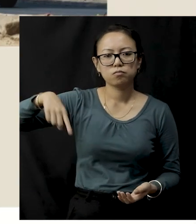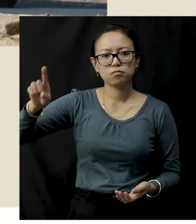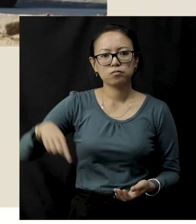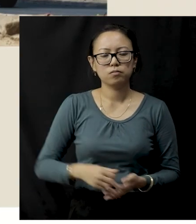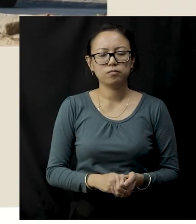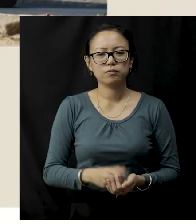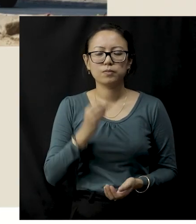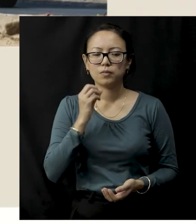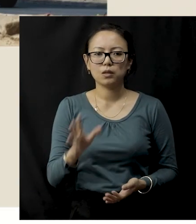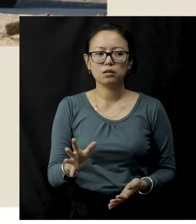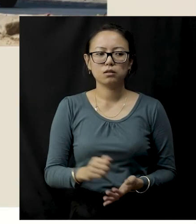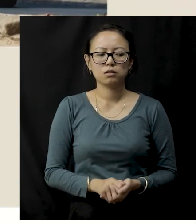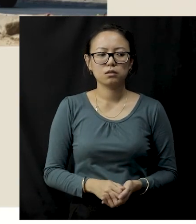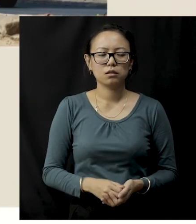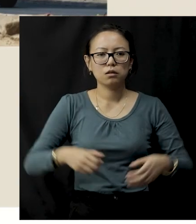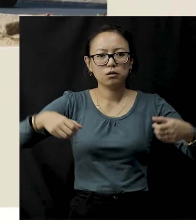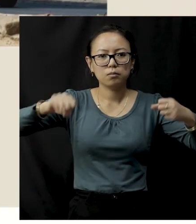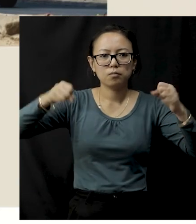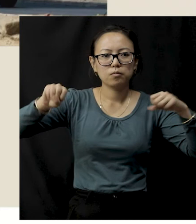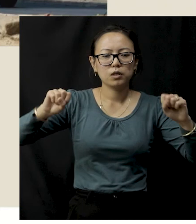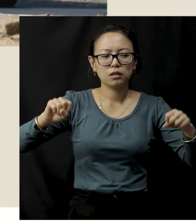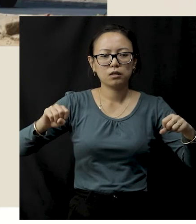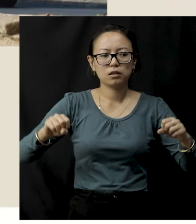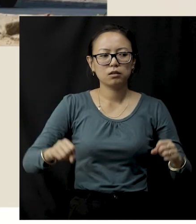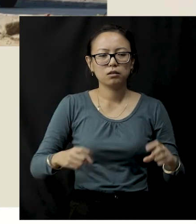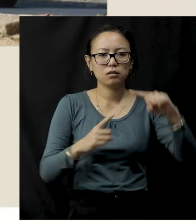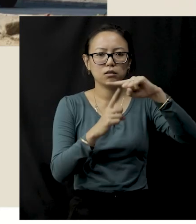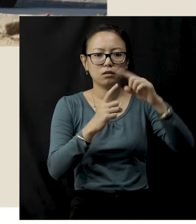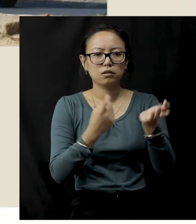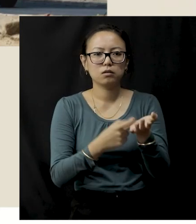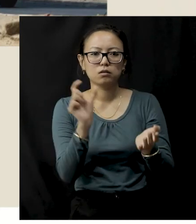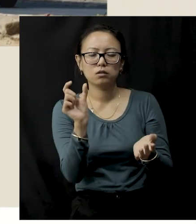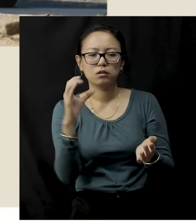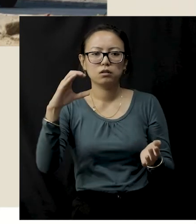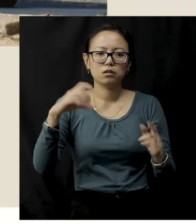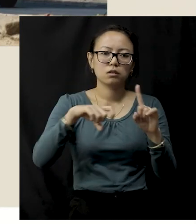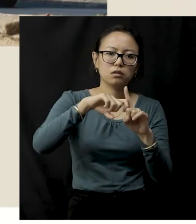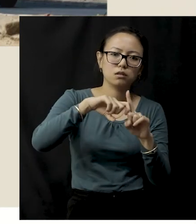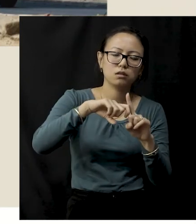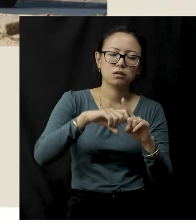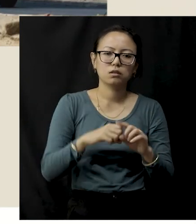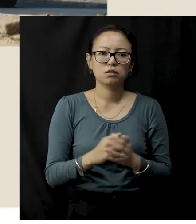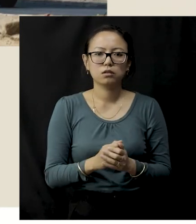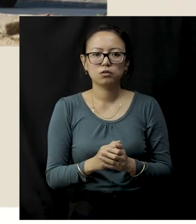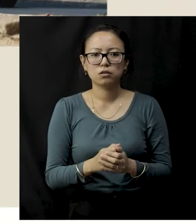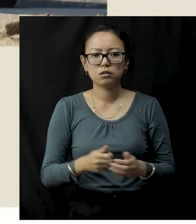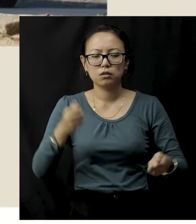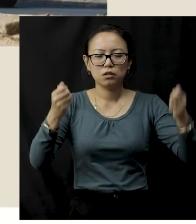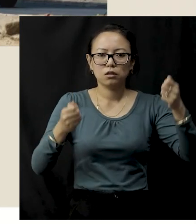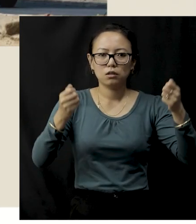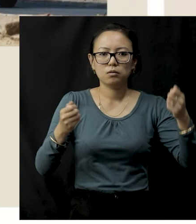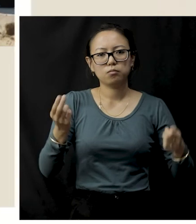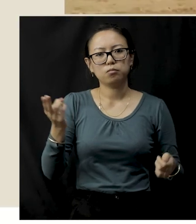two-wheeler, we say two-wheeler, okay? So with the help of two-wheeler, you can also cover up short distances